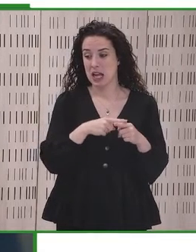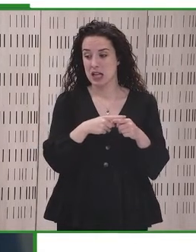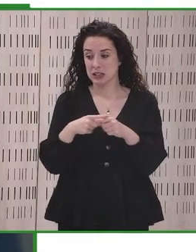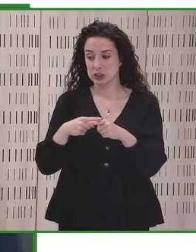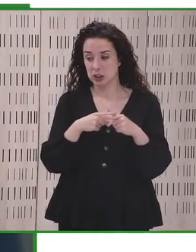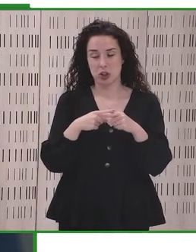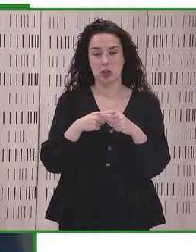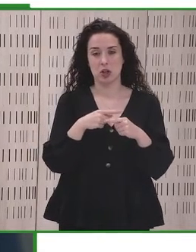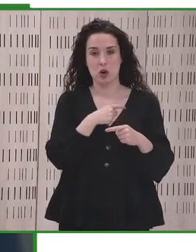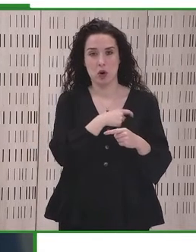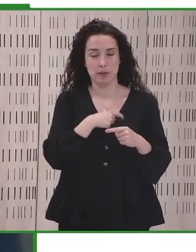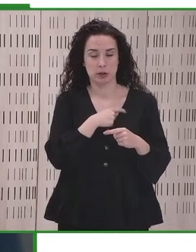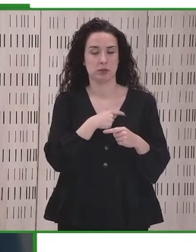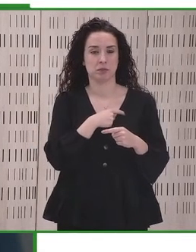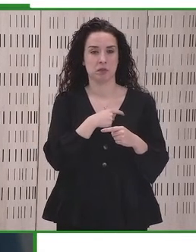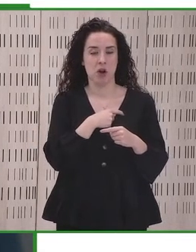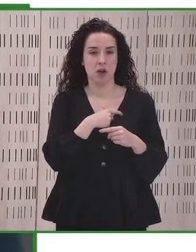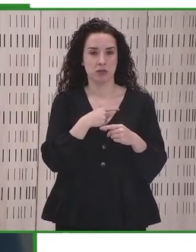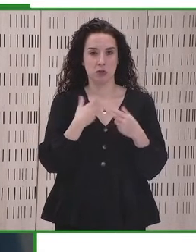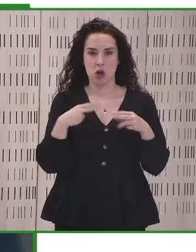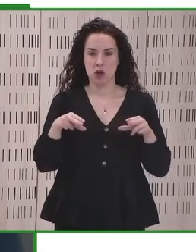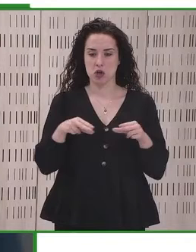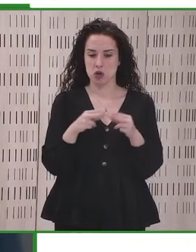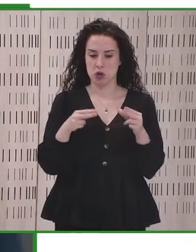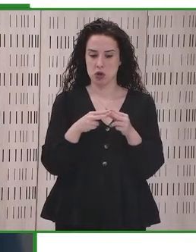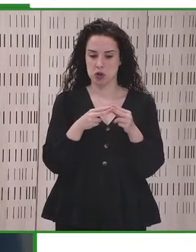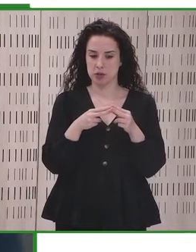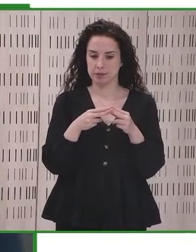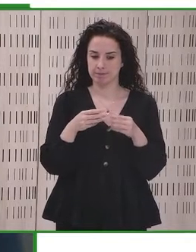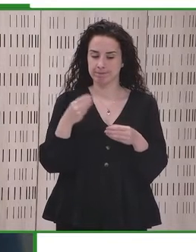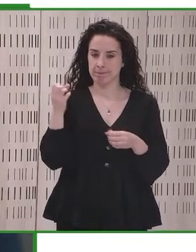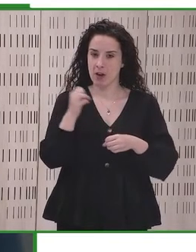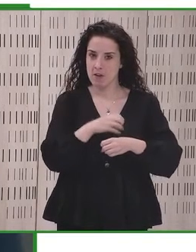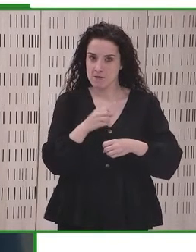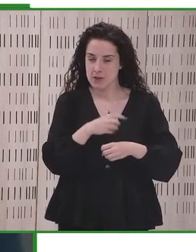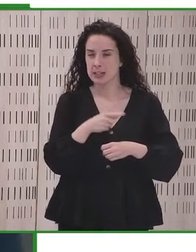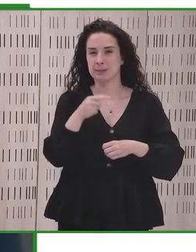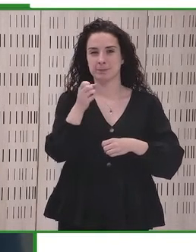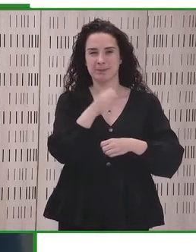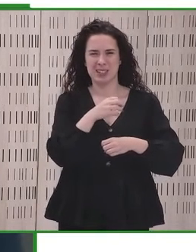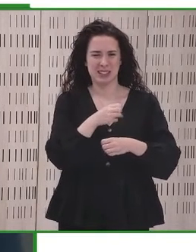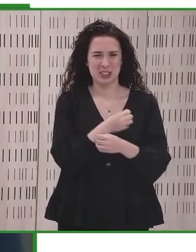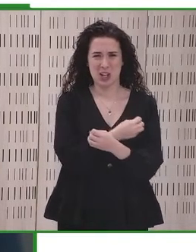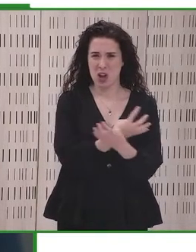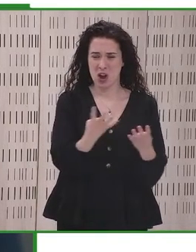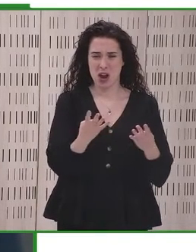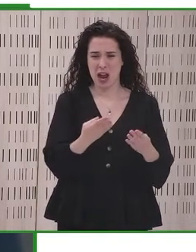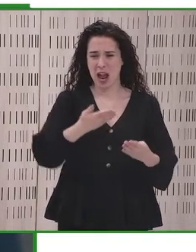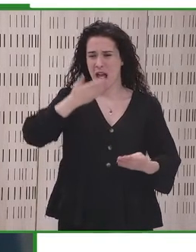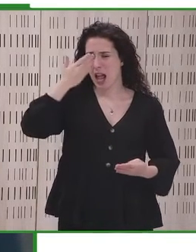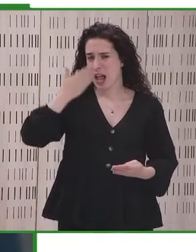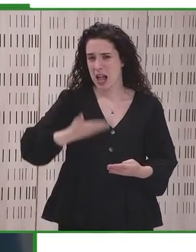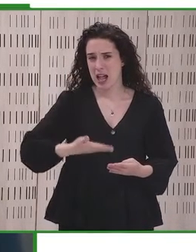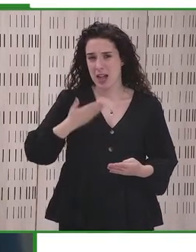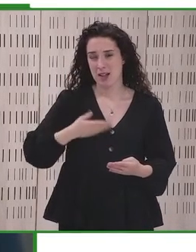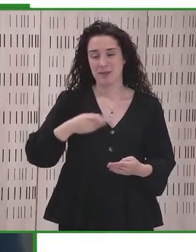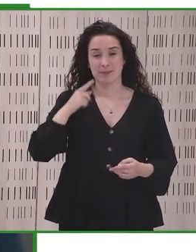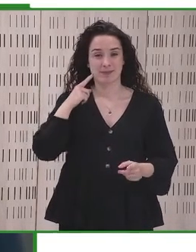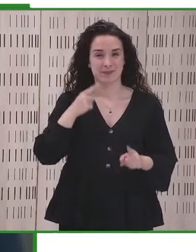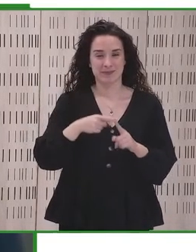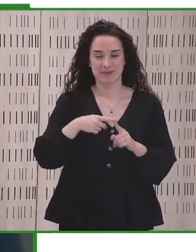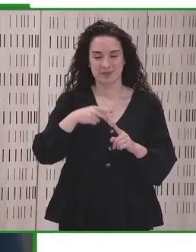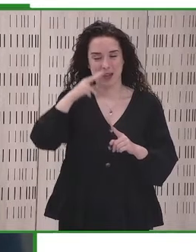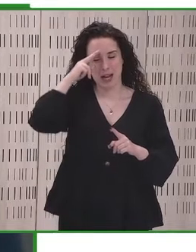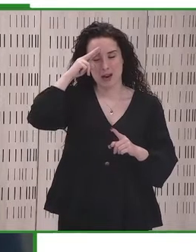jurisdiction. There are also